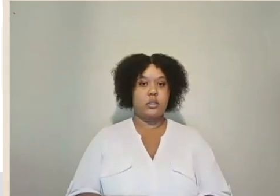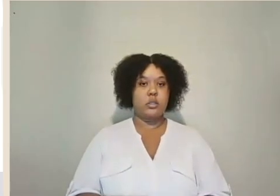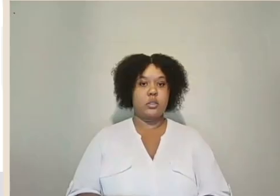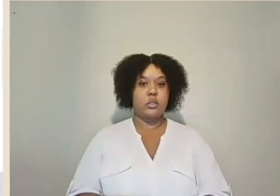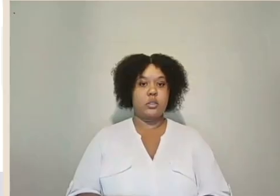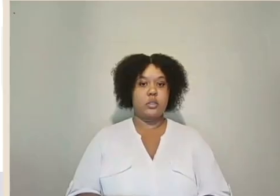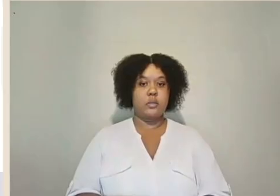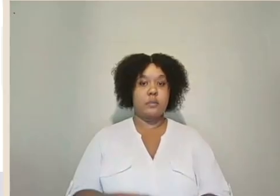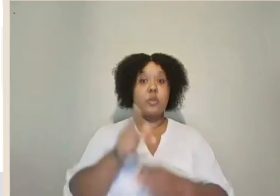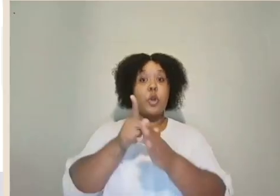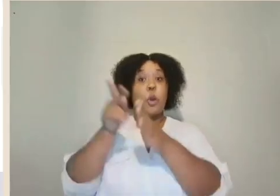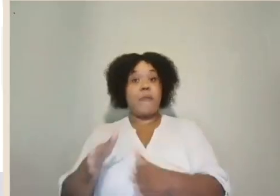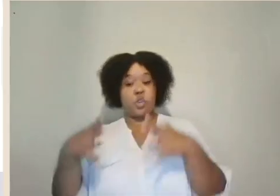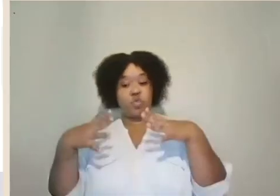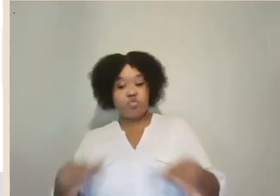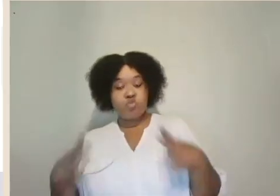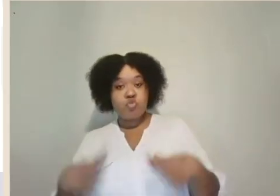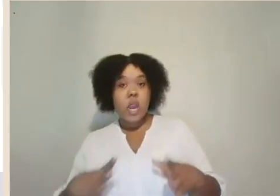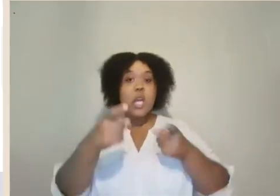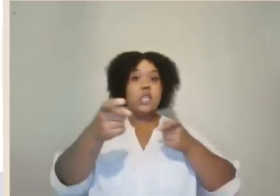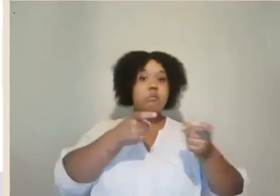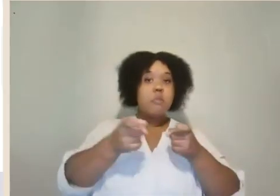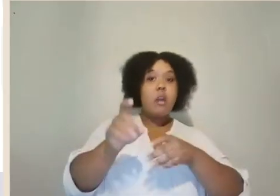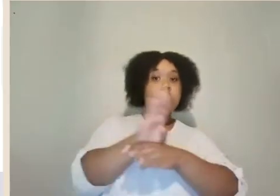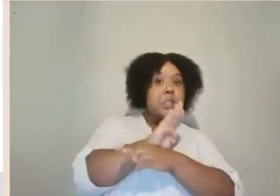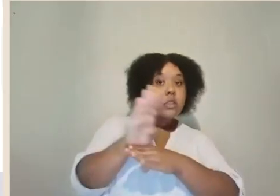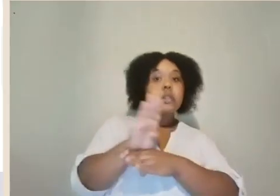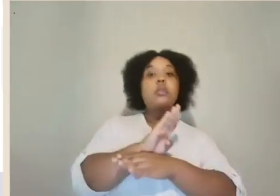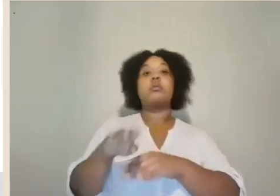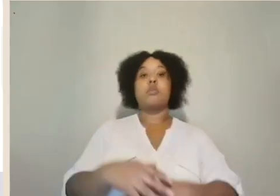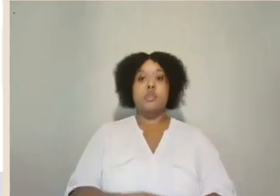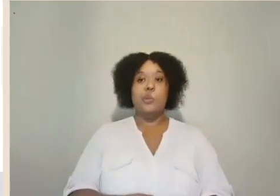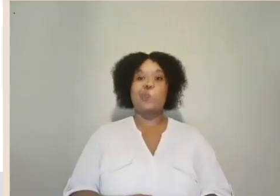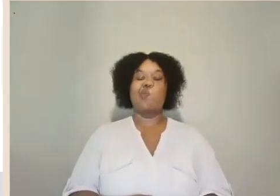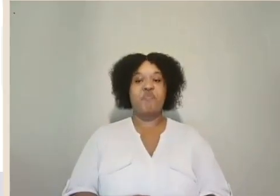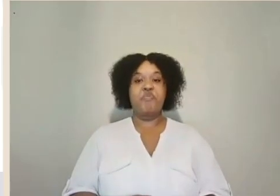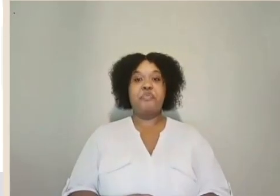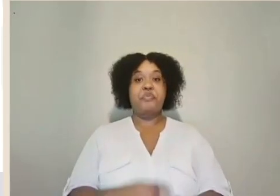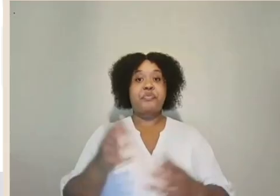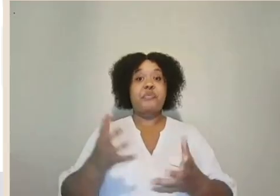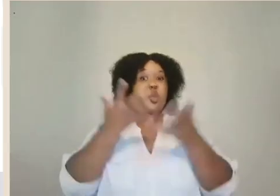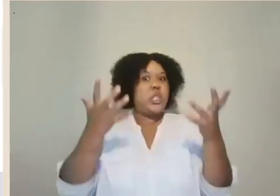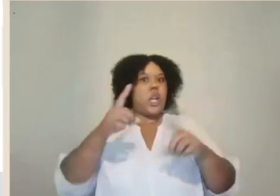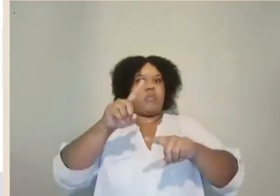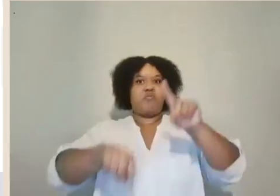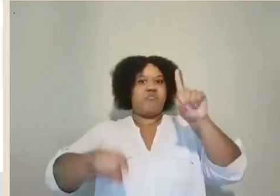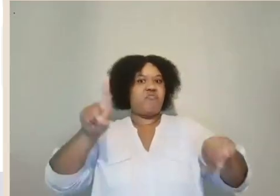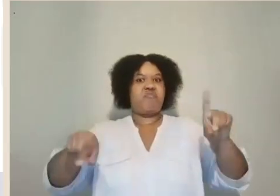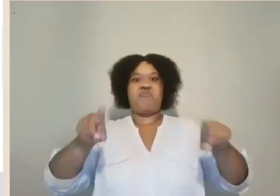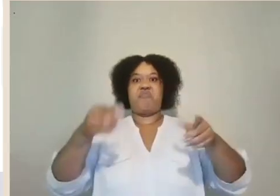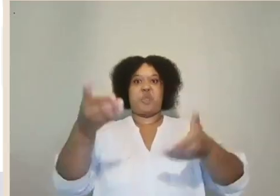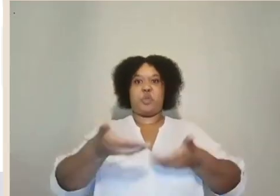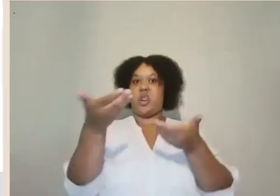Professional dress, how to manage a business management tools. So we have a lot of variety of modules we would offer